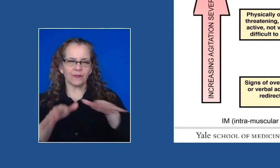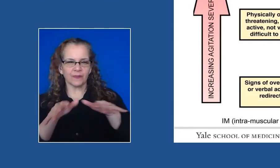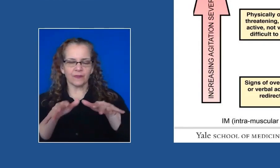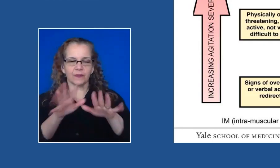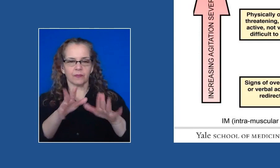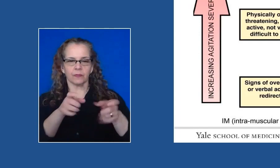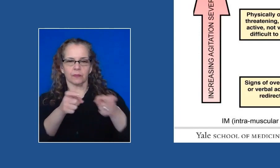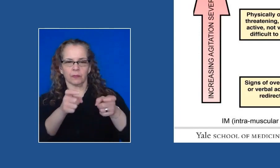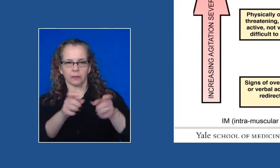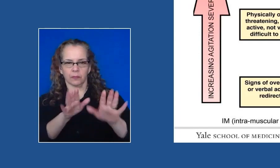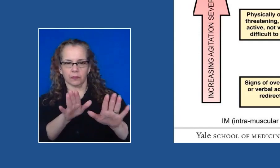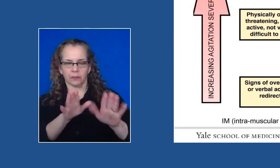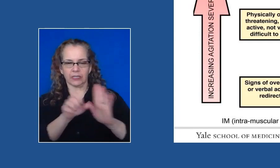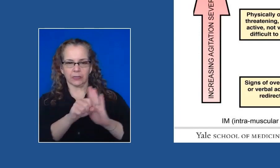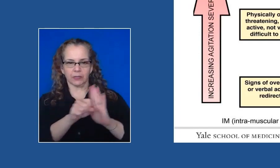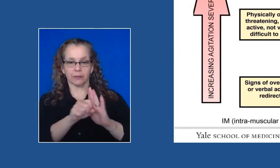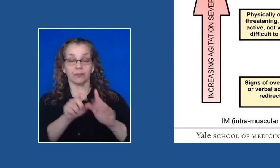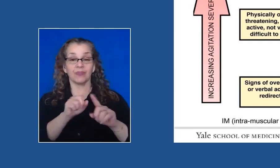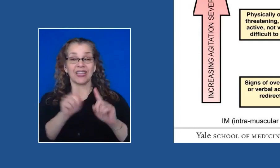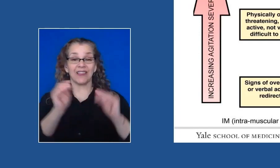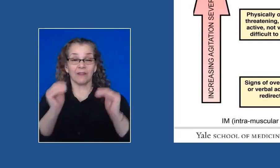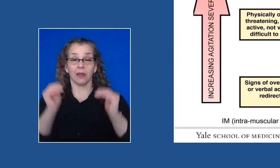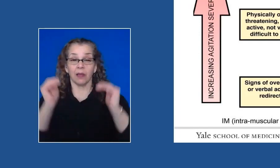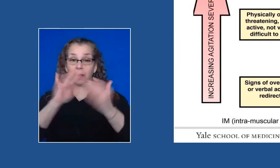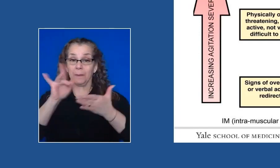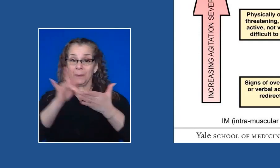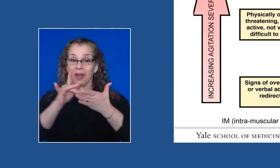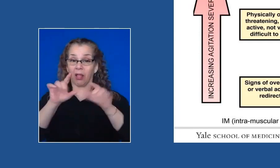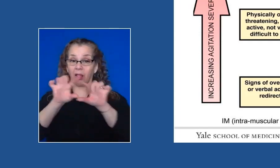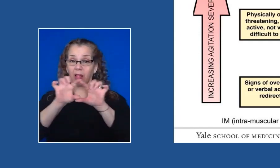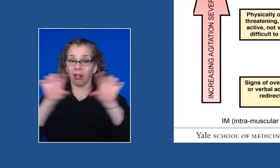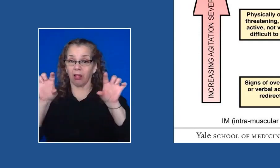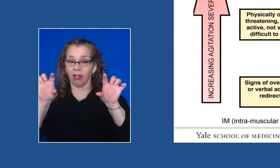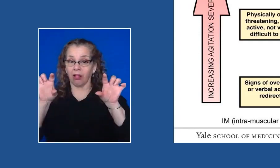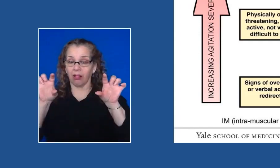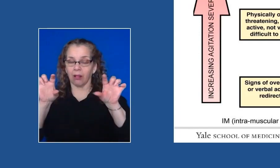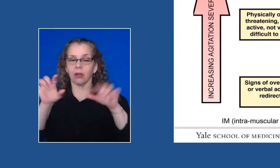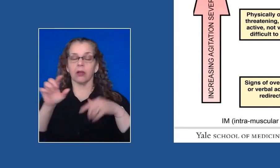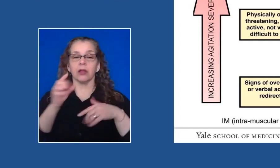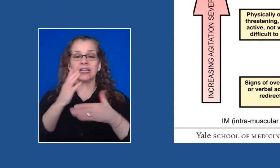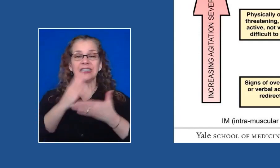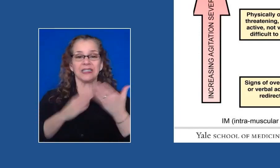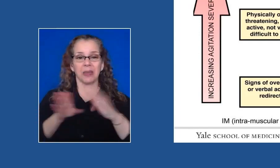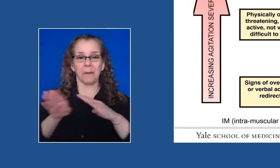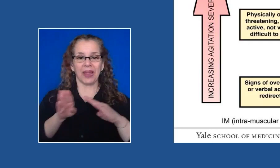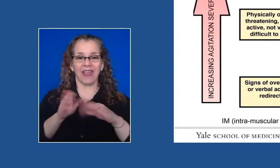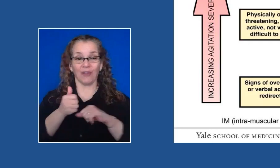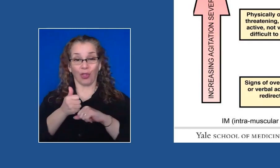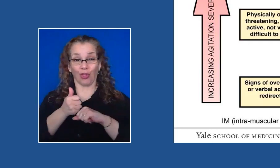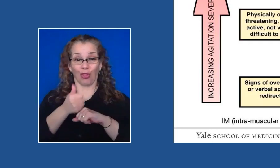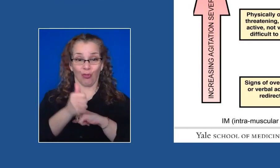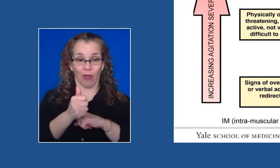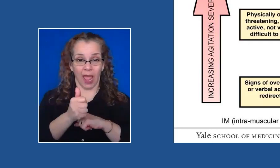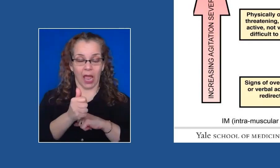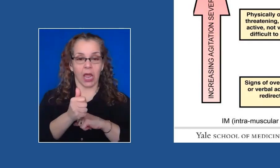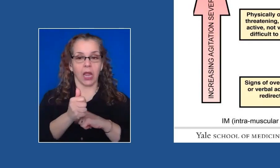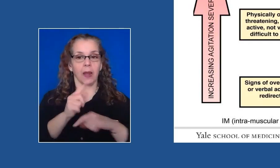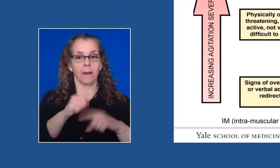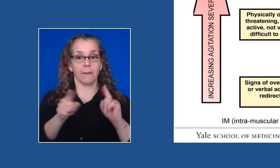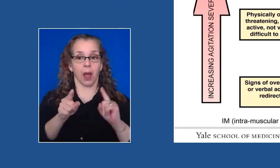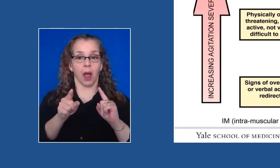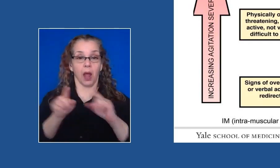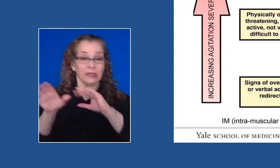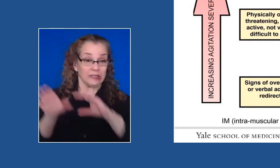control. If we're at the moderate stage where now there's some threatening behavior, but they're not extremely active yet, then we may try to do a little